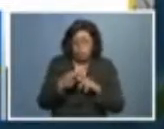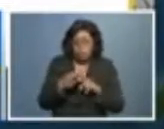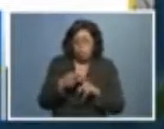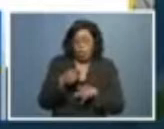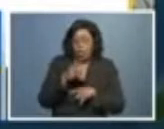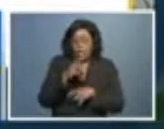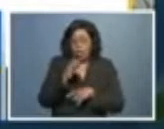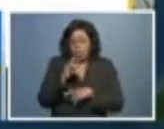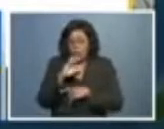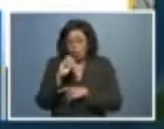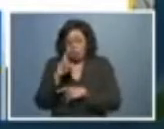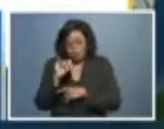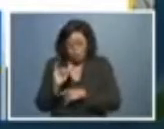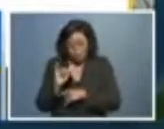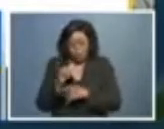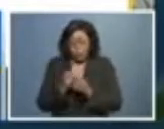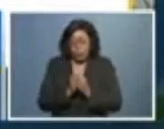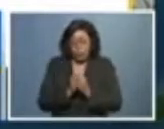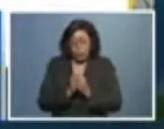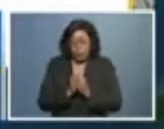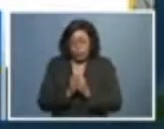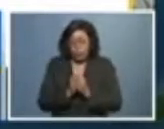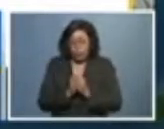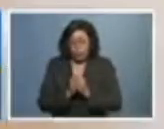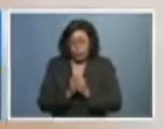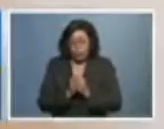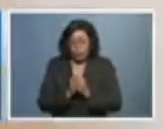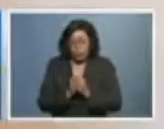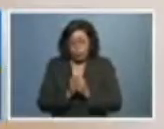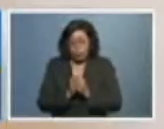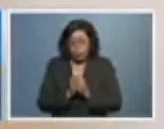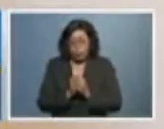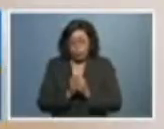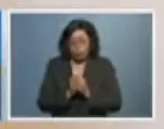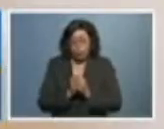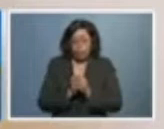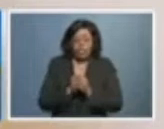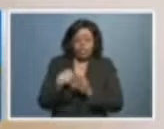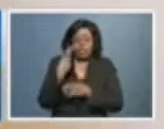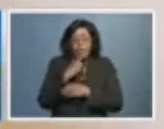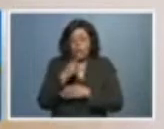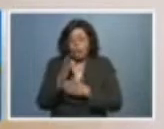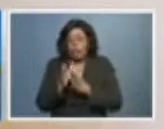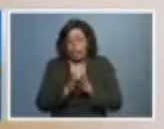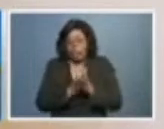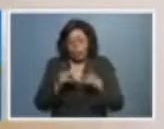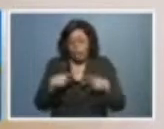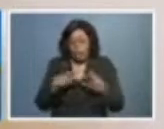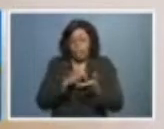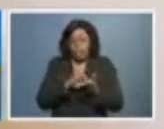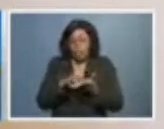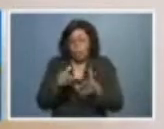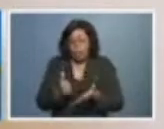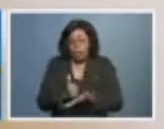releases and potential sources. Despite COVID and some delays, we're really excited that we have this document because it